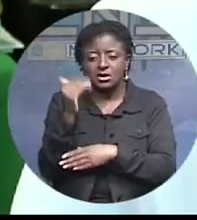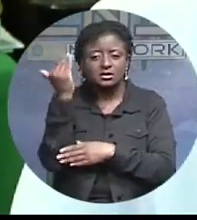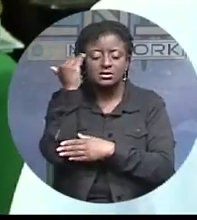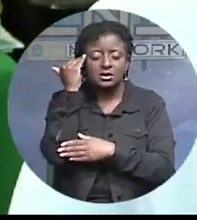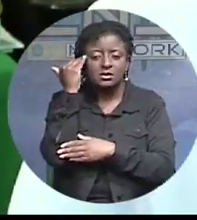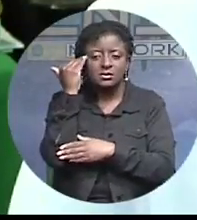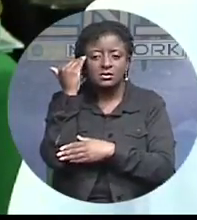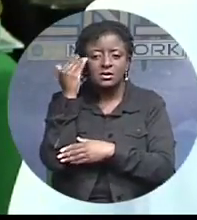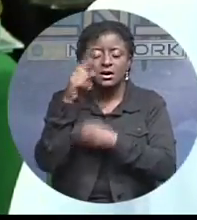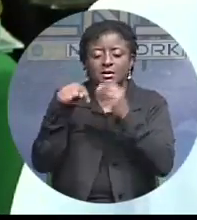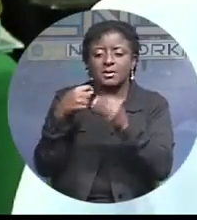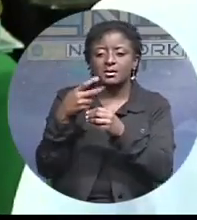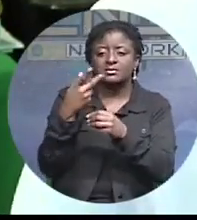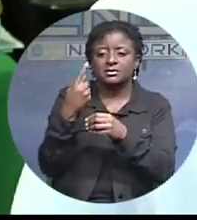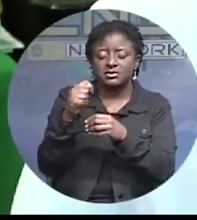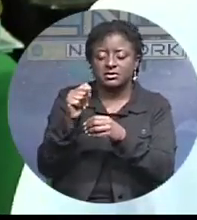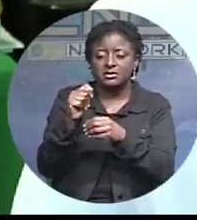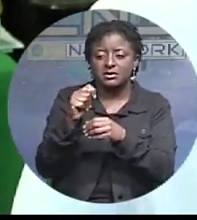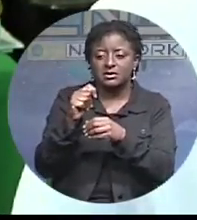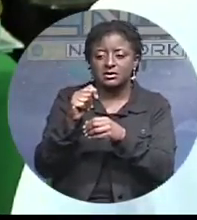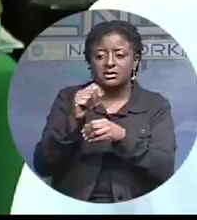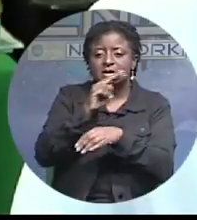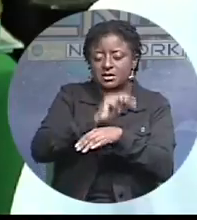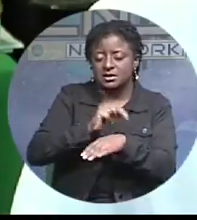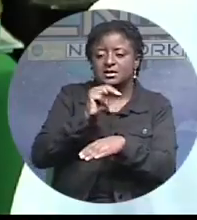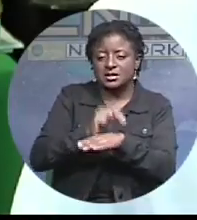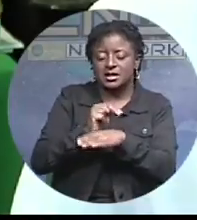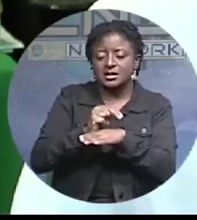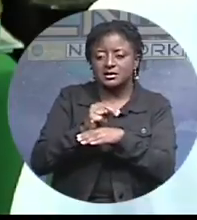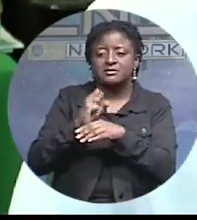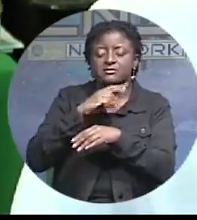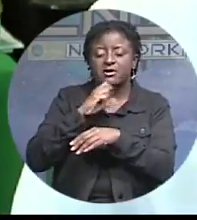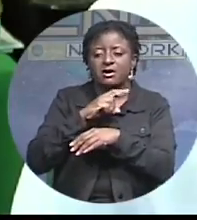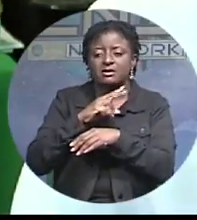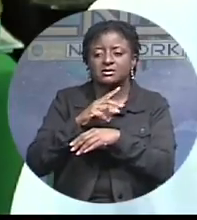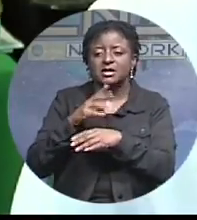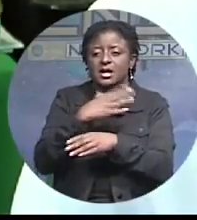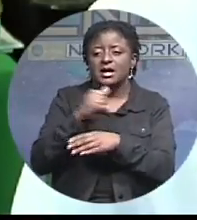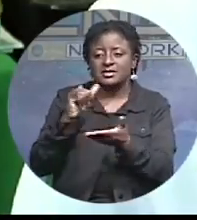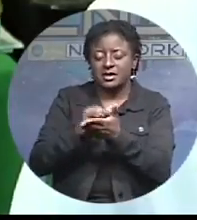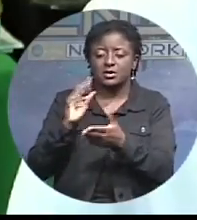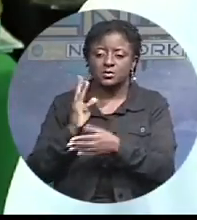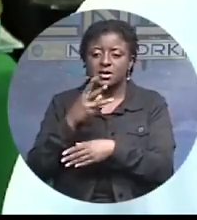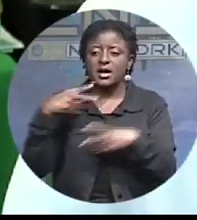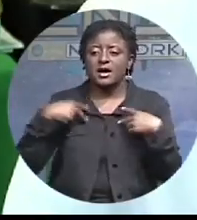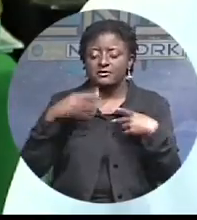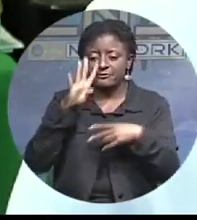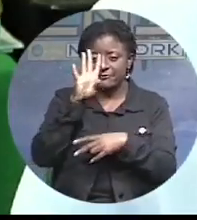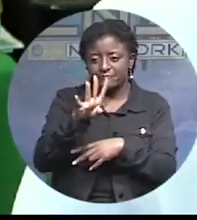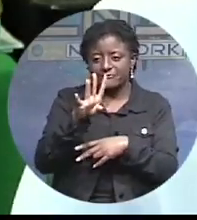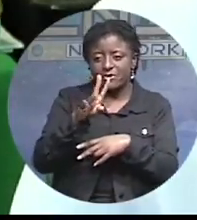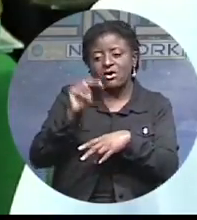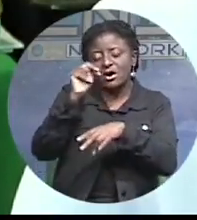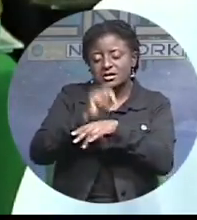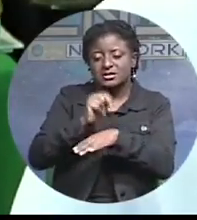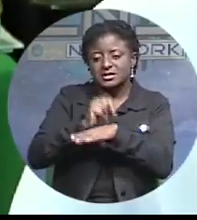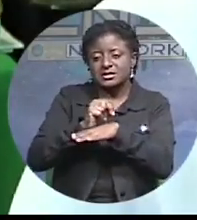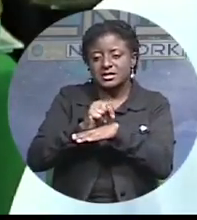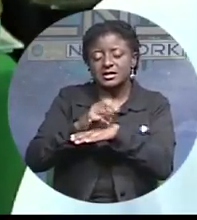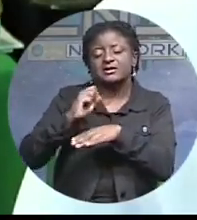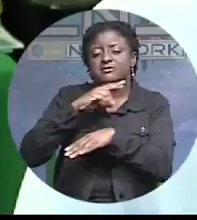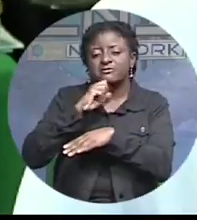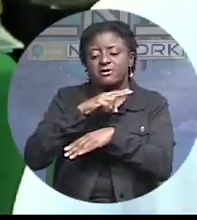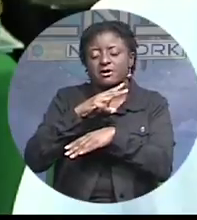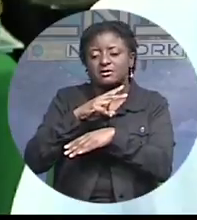the native frogs that we have and the fact that we have four native species of frogs that exist. So now it's just this explosion.